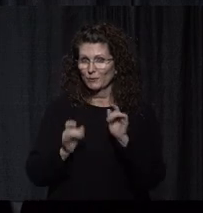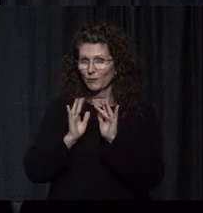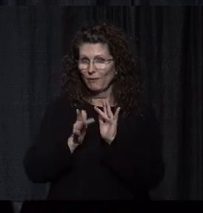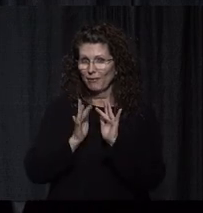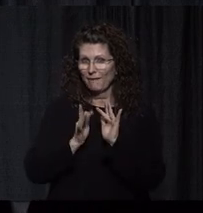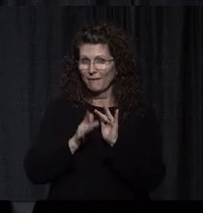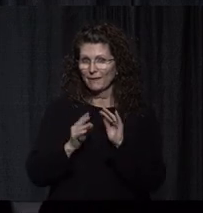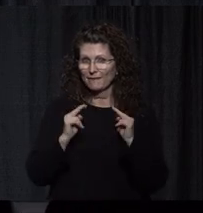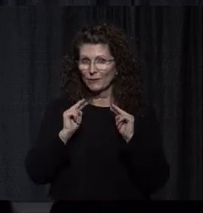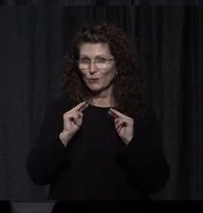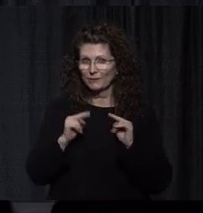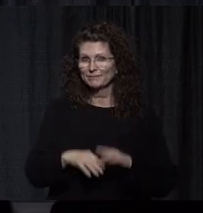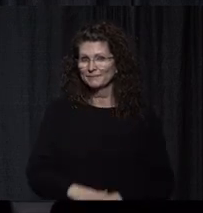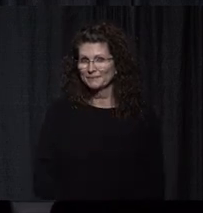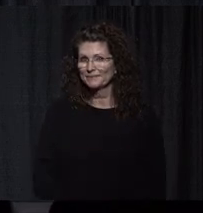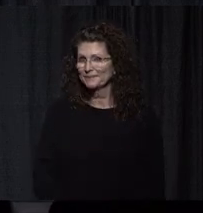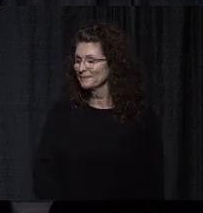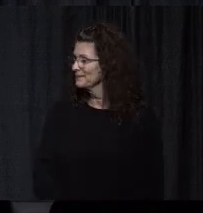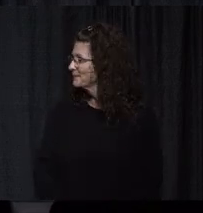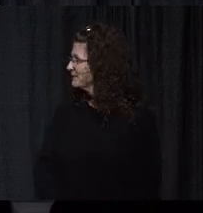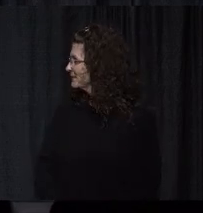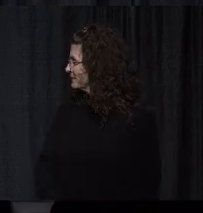our